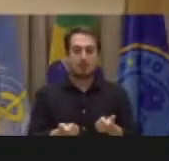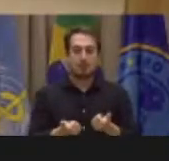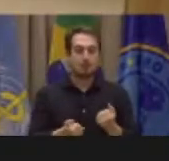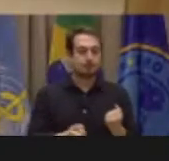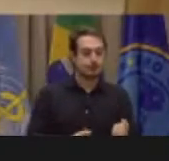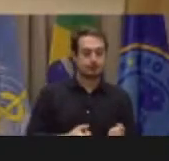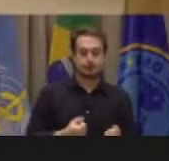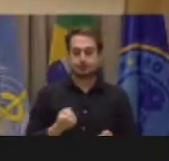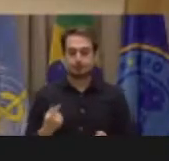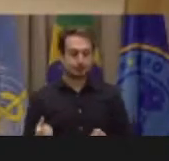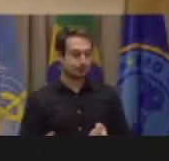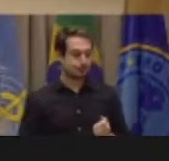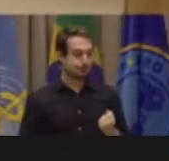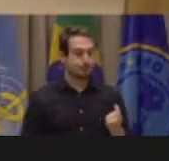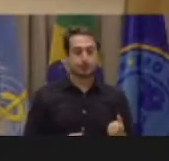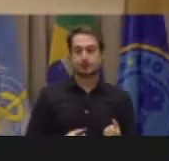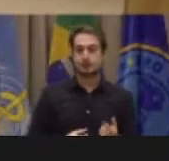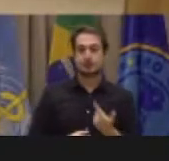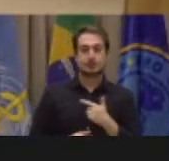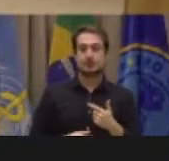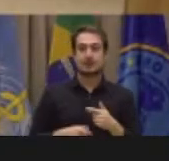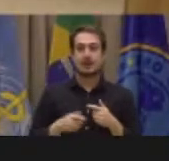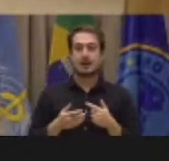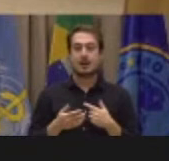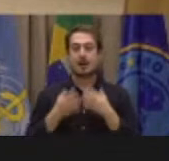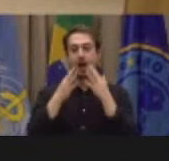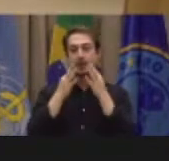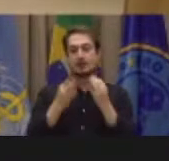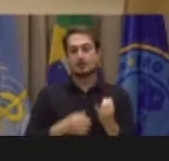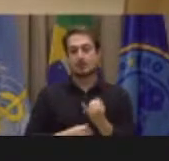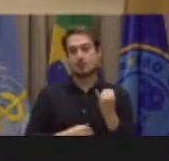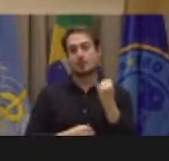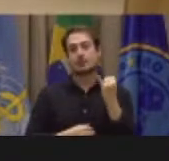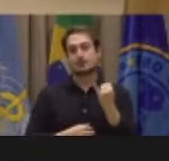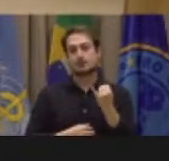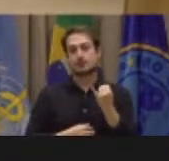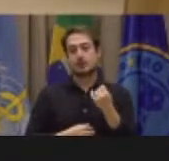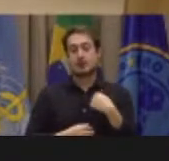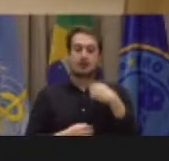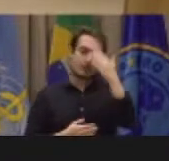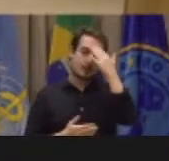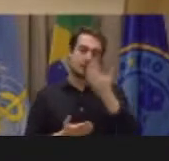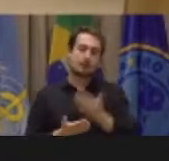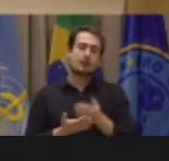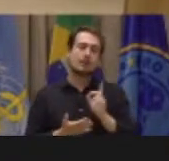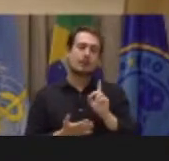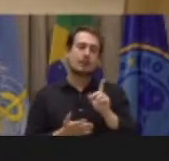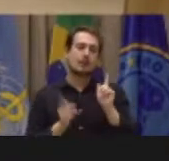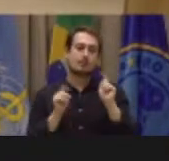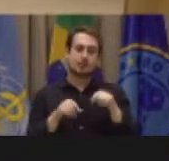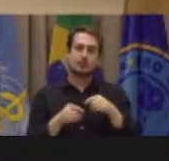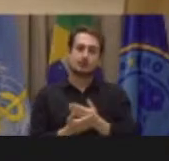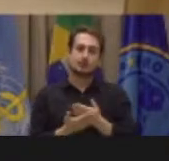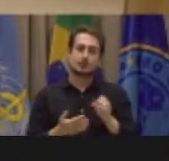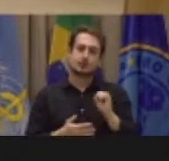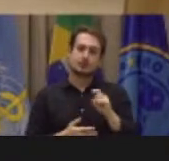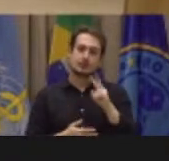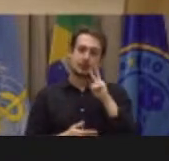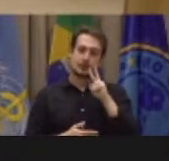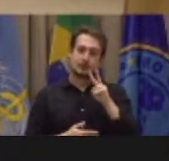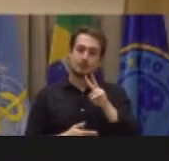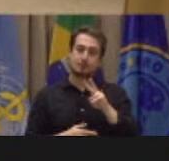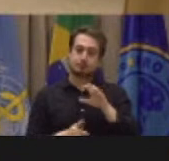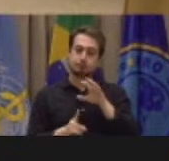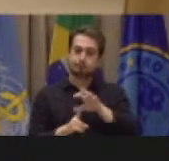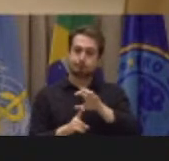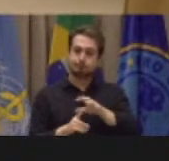and they have to go through other doctors, and this is very important, because when